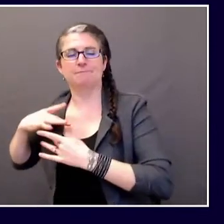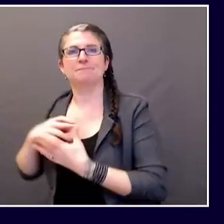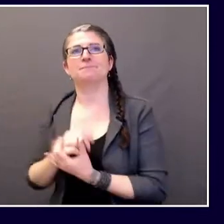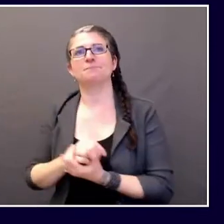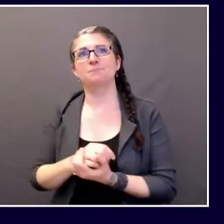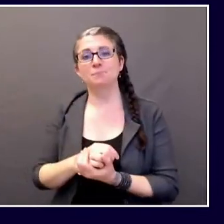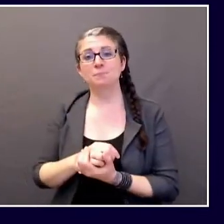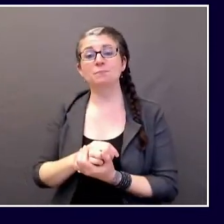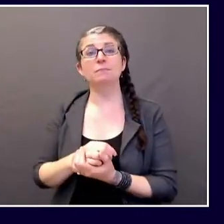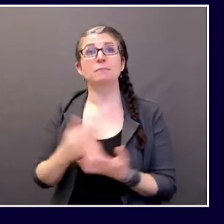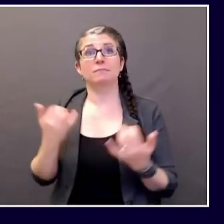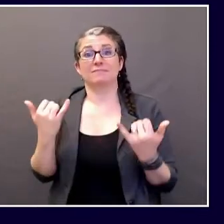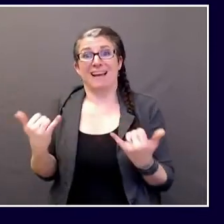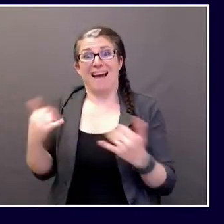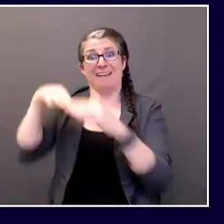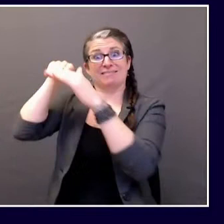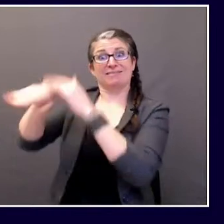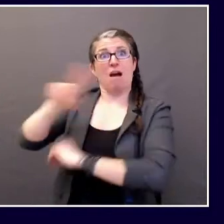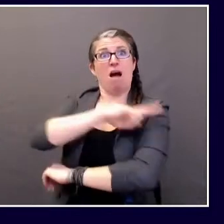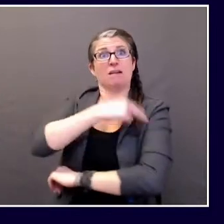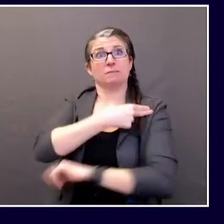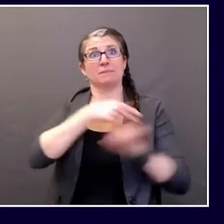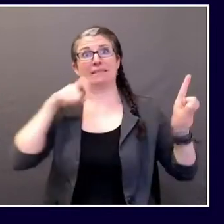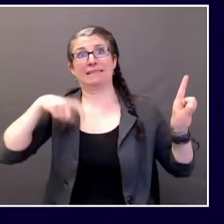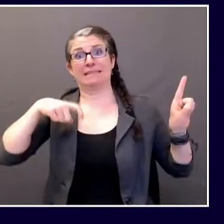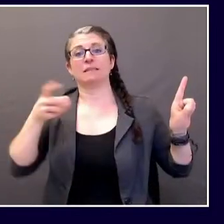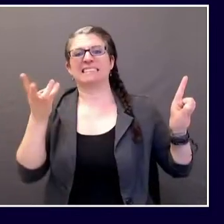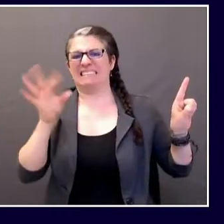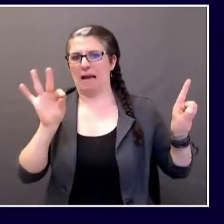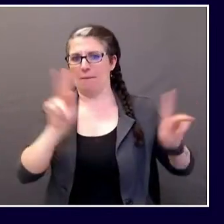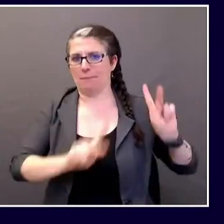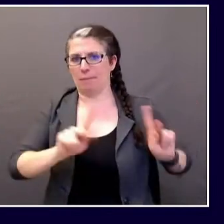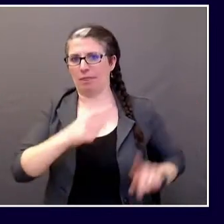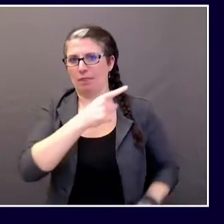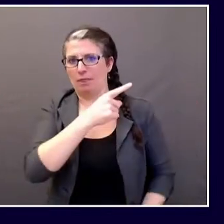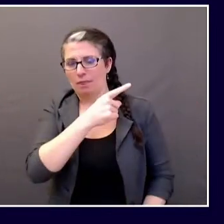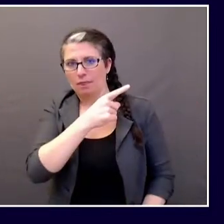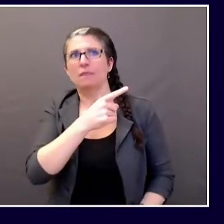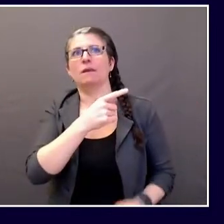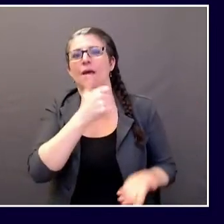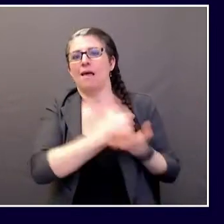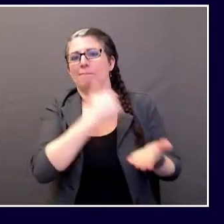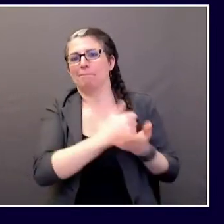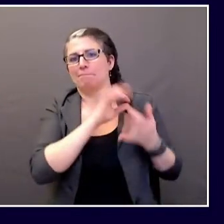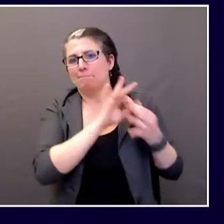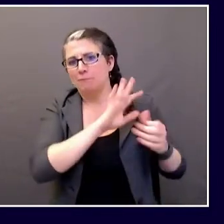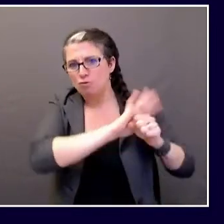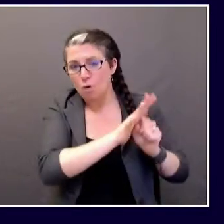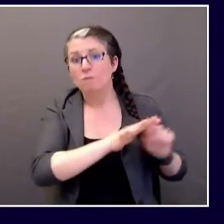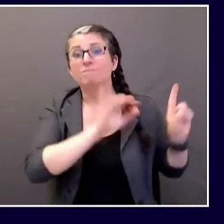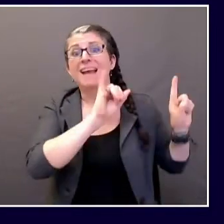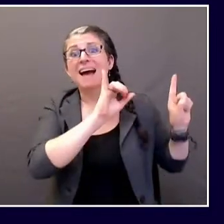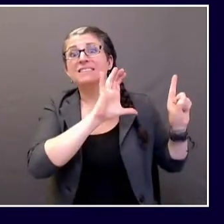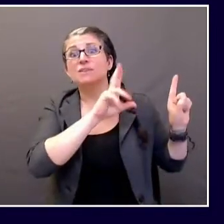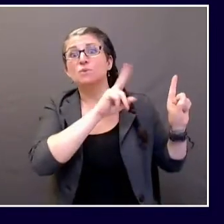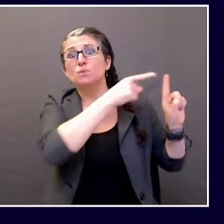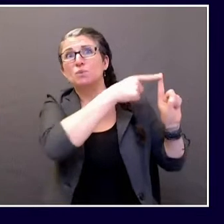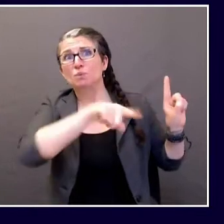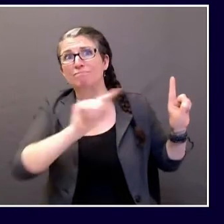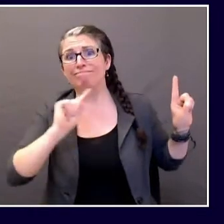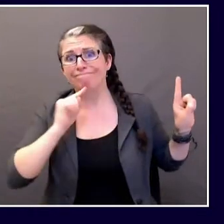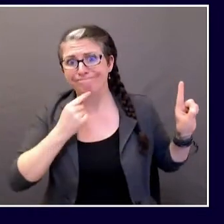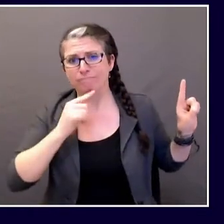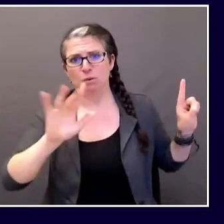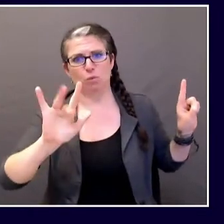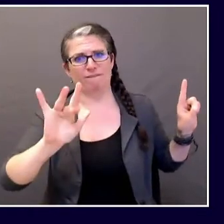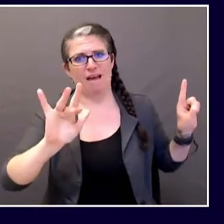COVID. 25 of them are in the critical care unit, and 8 of them are on a ventilator. In terms of